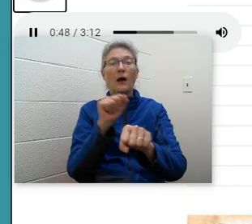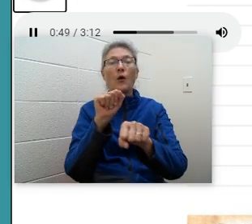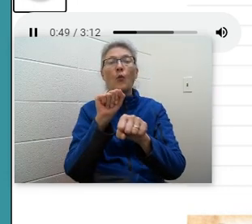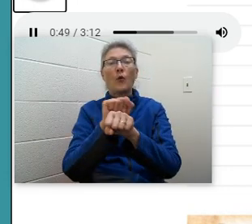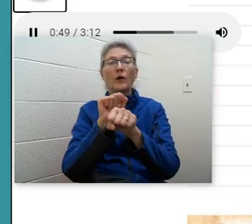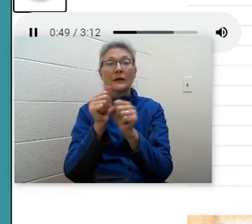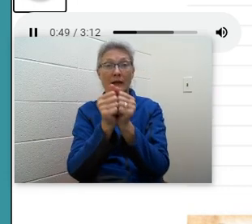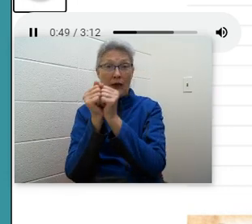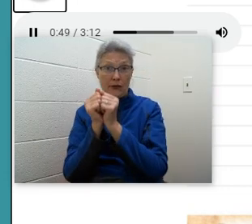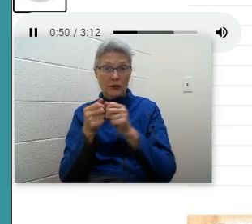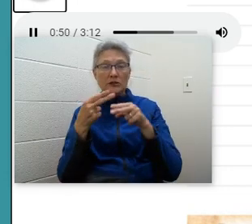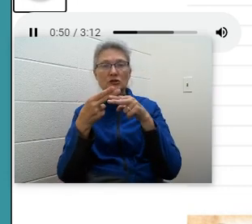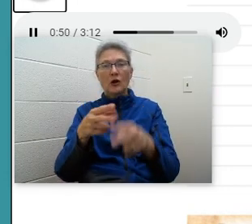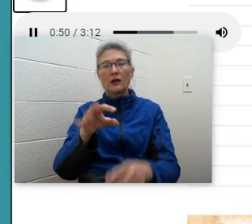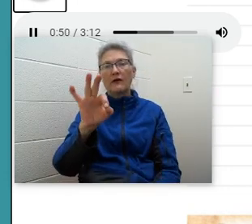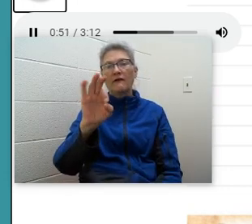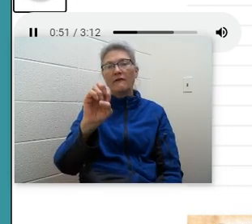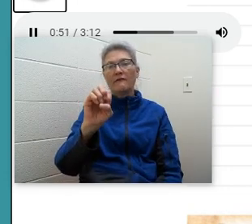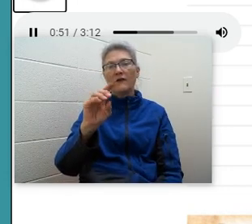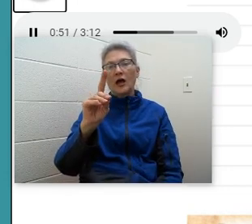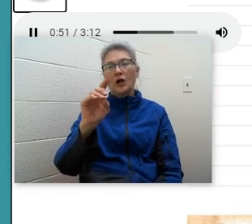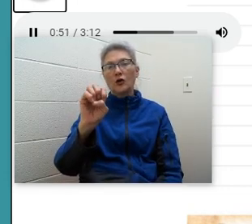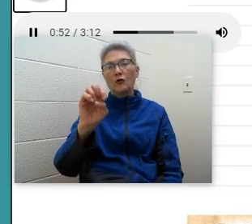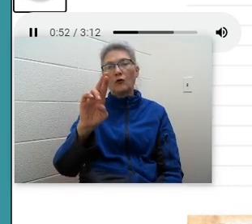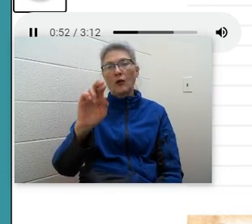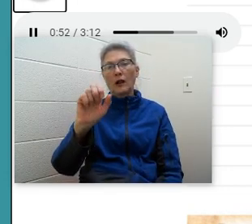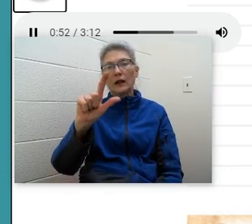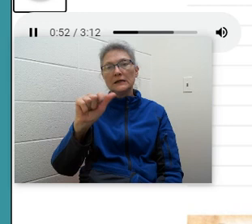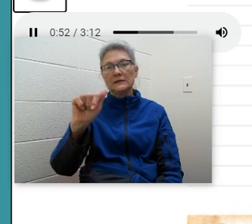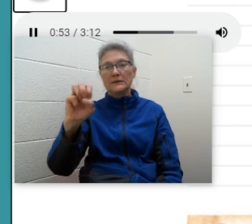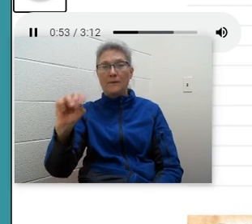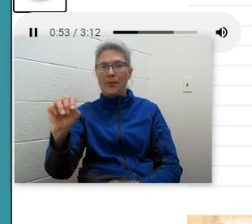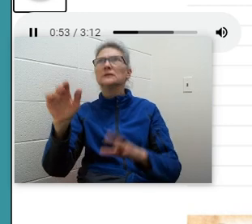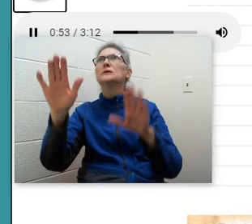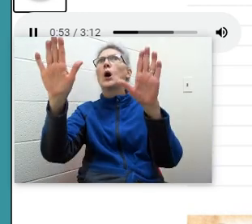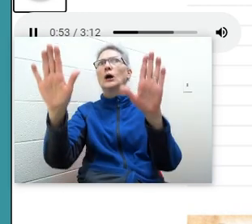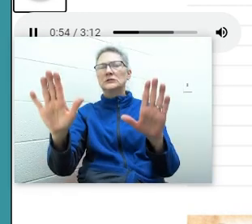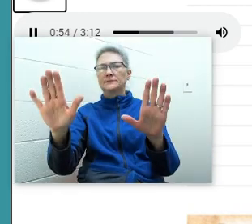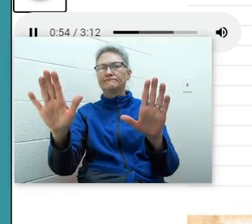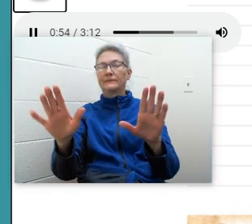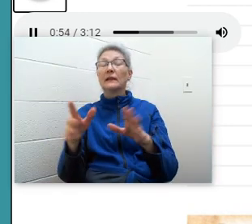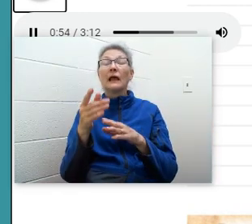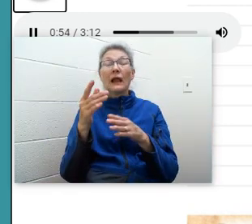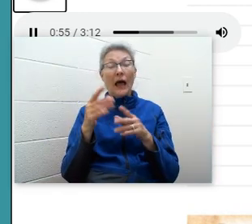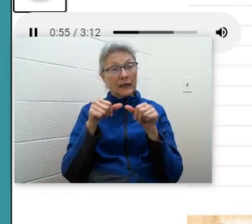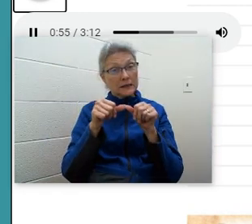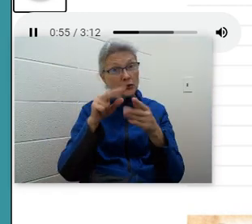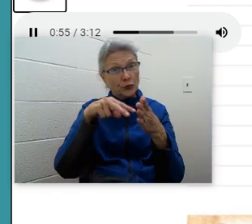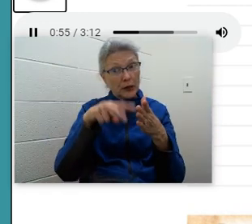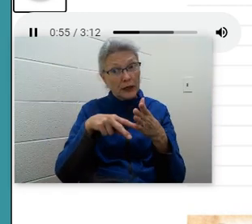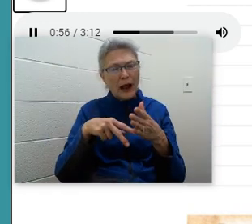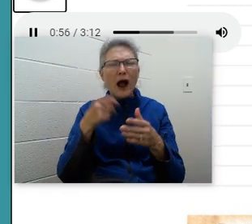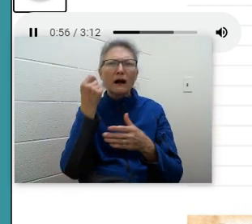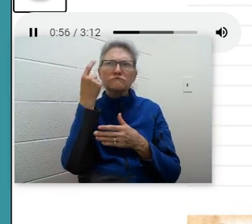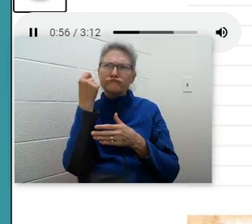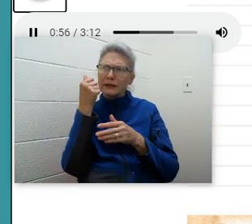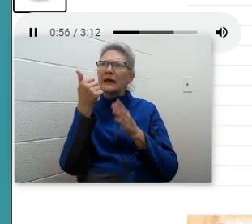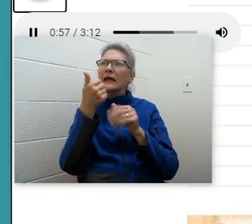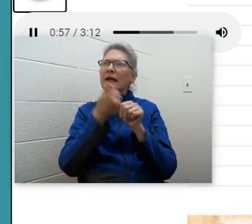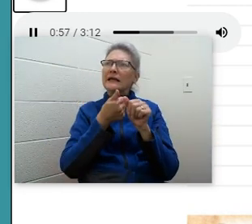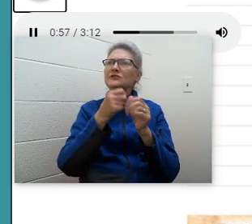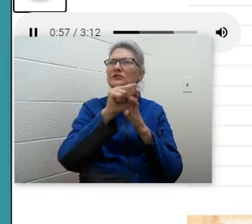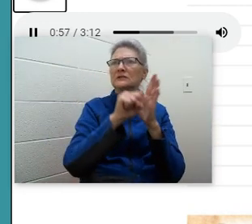awesome. As I continued reading, I realized that each state is responsible for protecting the lives and liberties of its